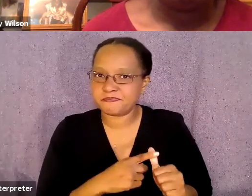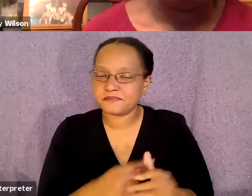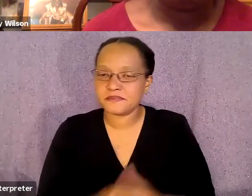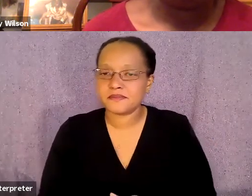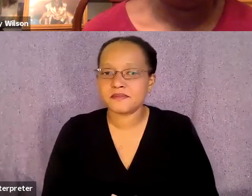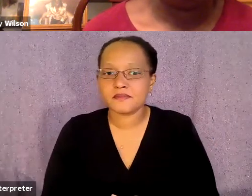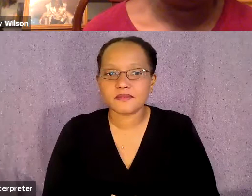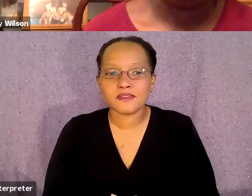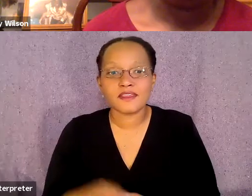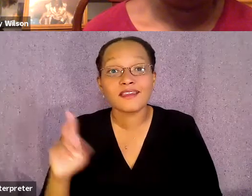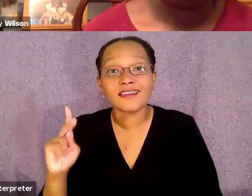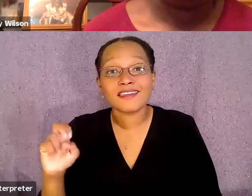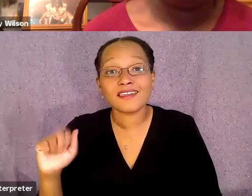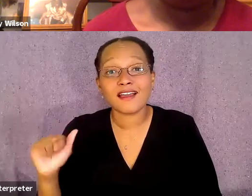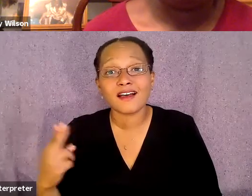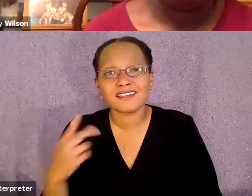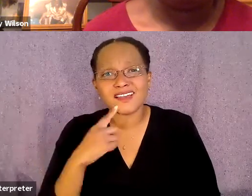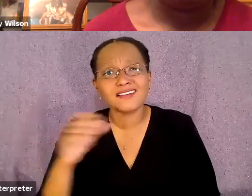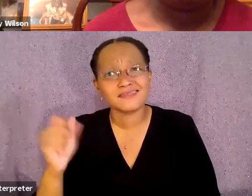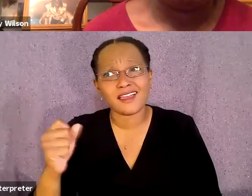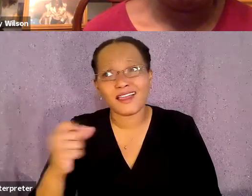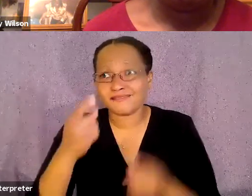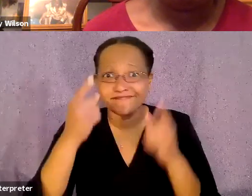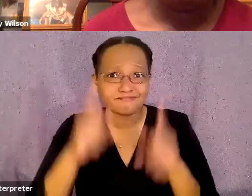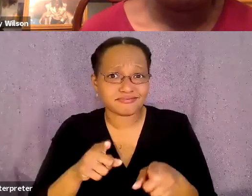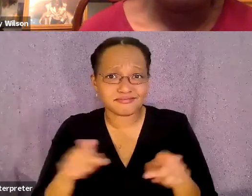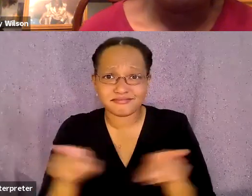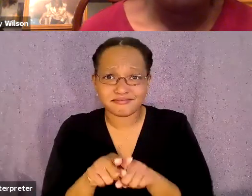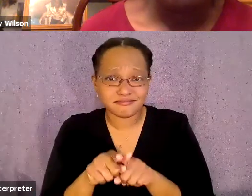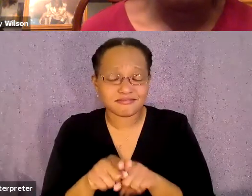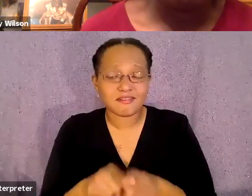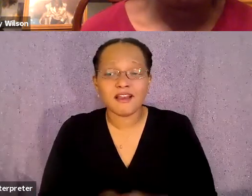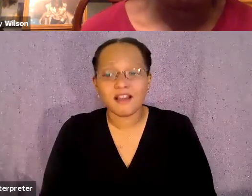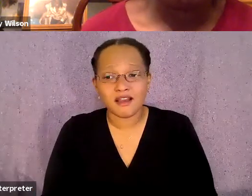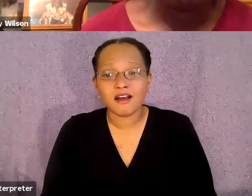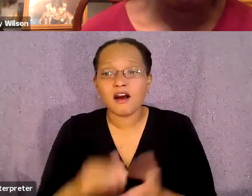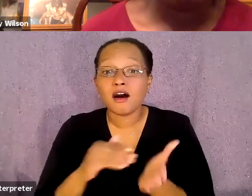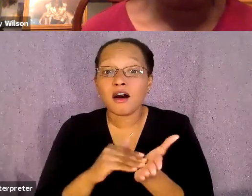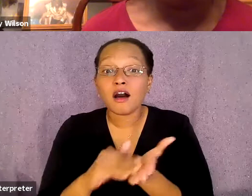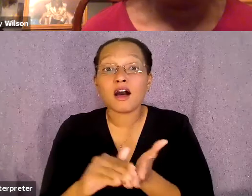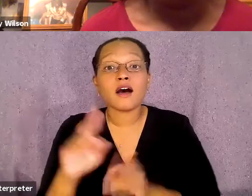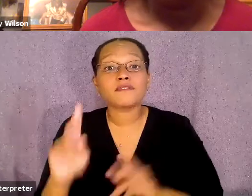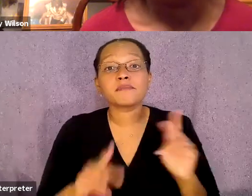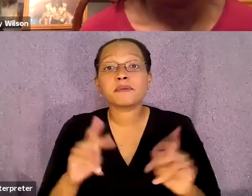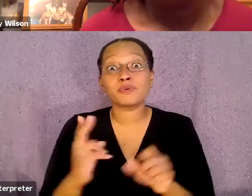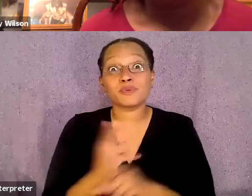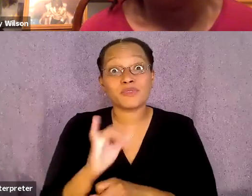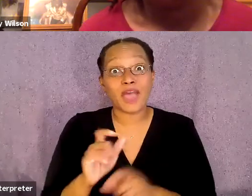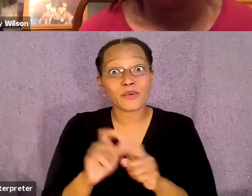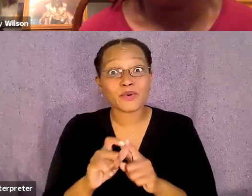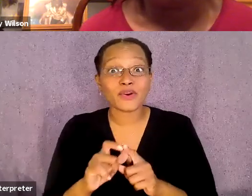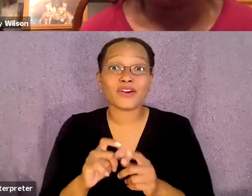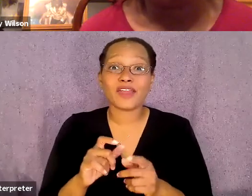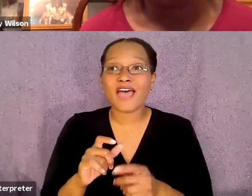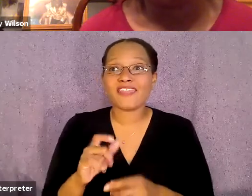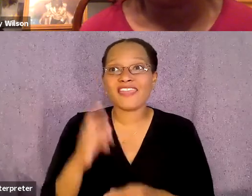Yeah, I mean, that's pretty much what I was going to say too, because a lot of times people use it like it's a buzzword and like, no, it